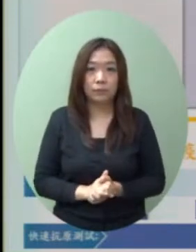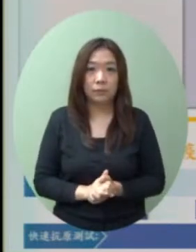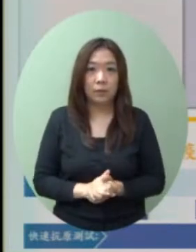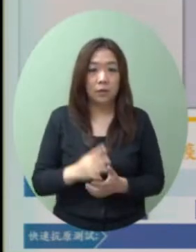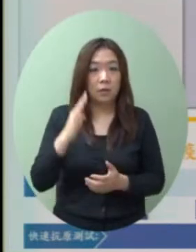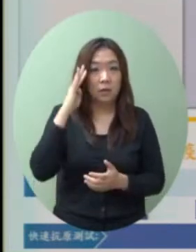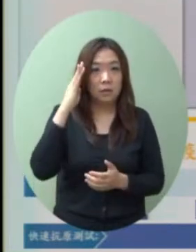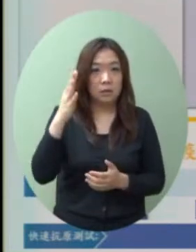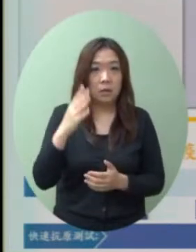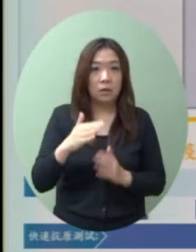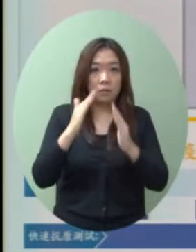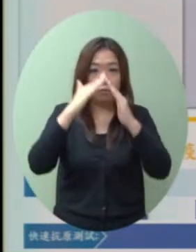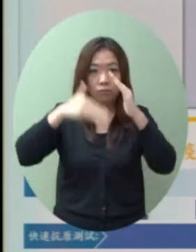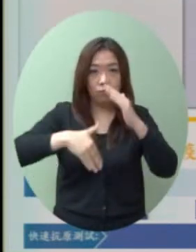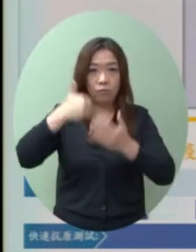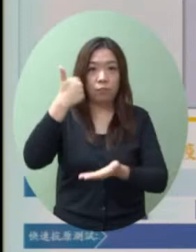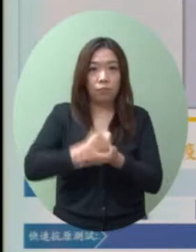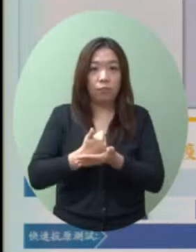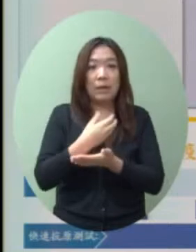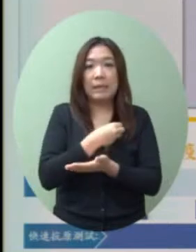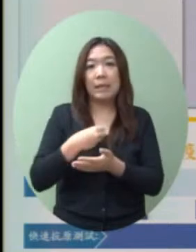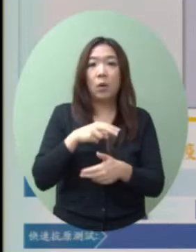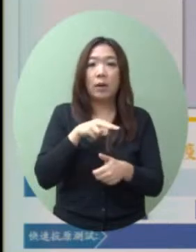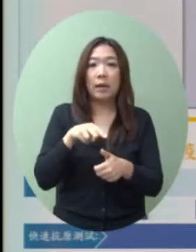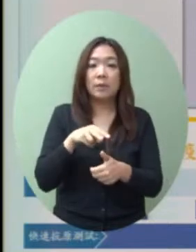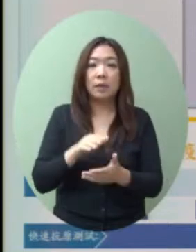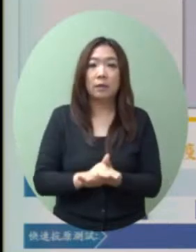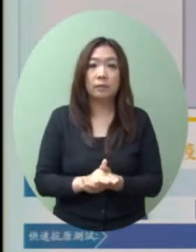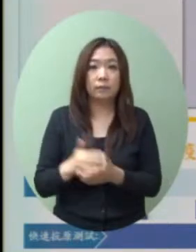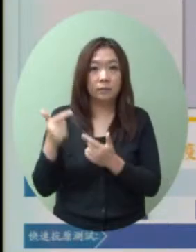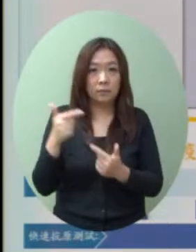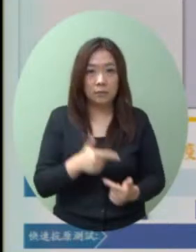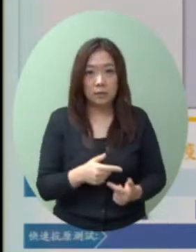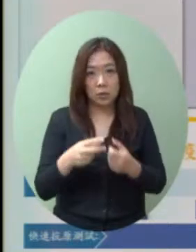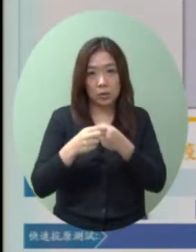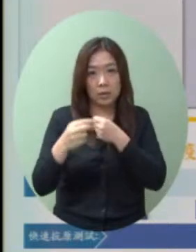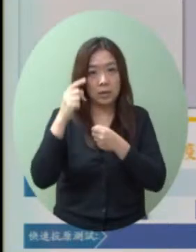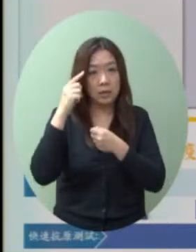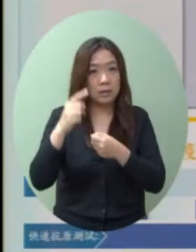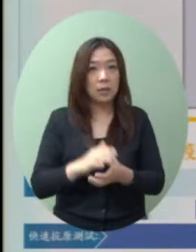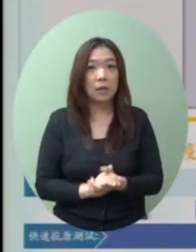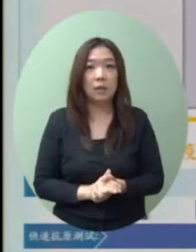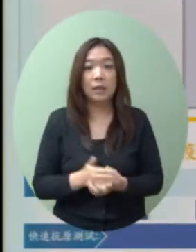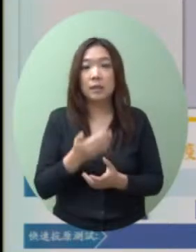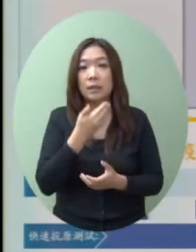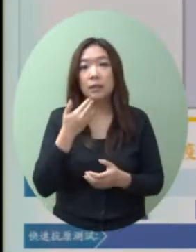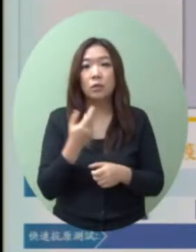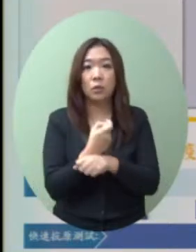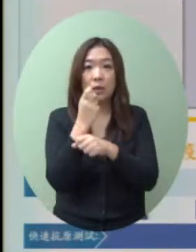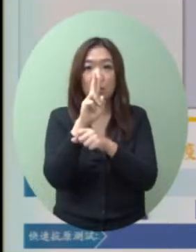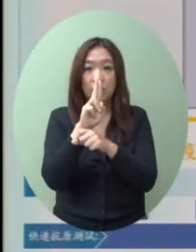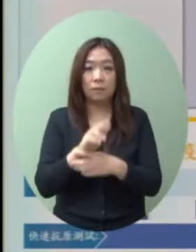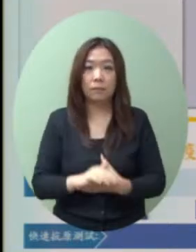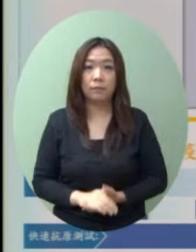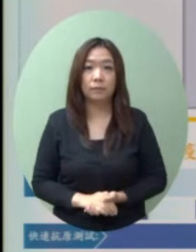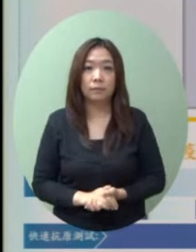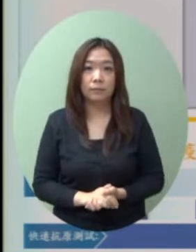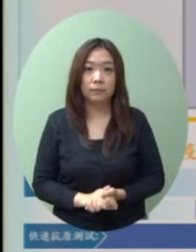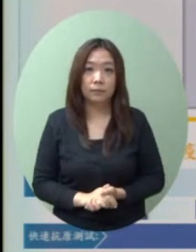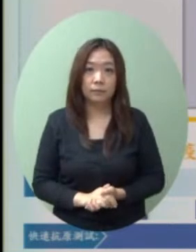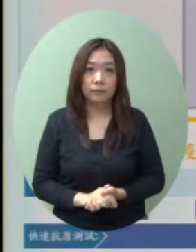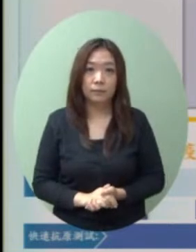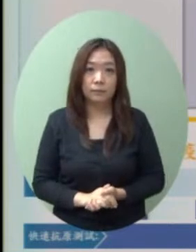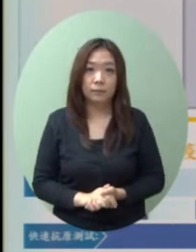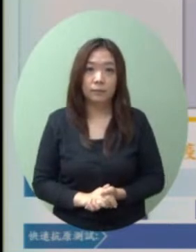they can leave the quarantine hotel and spend 4